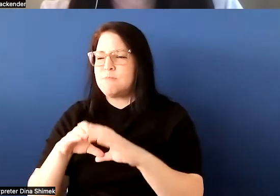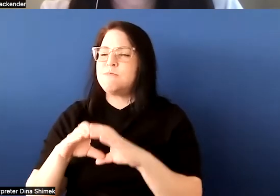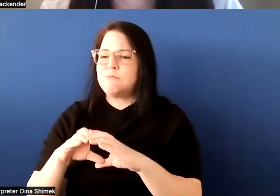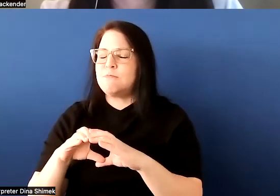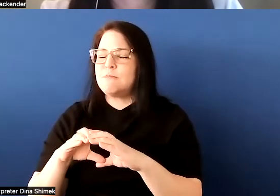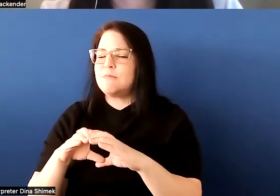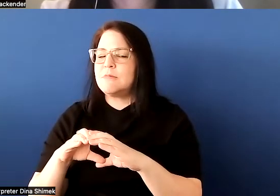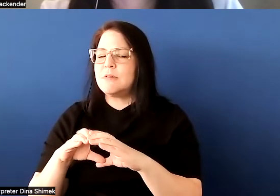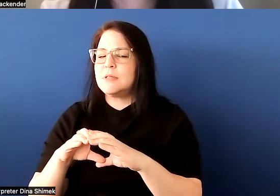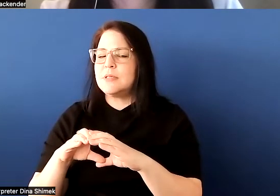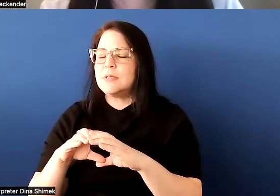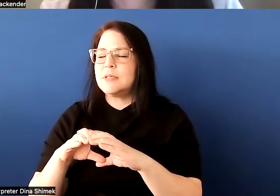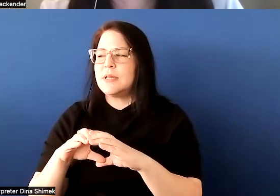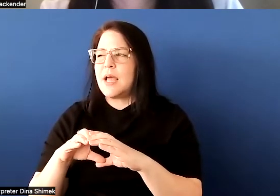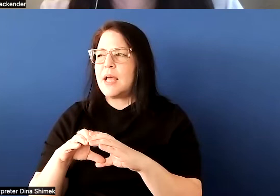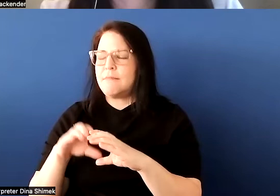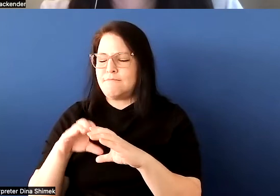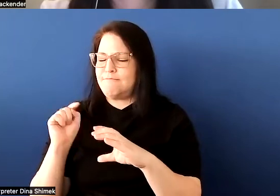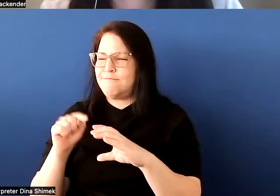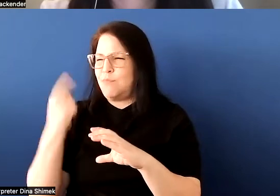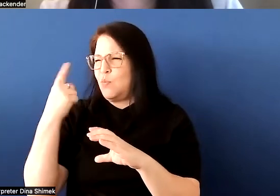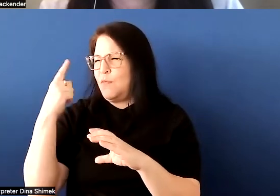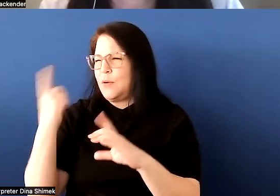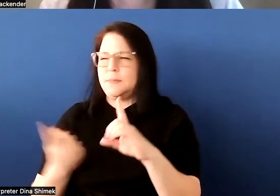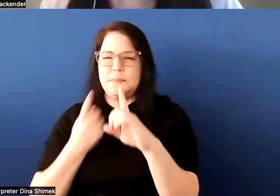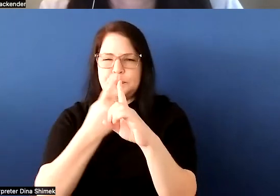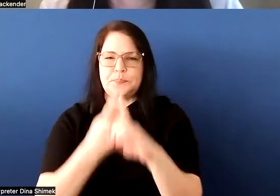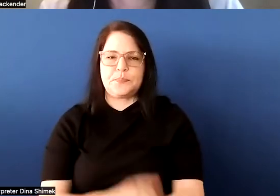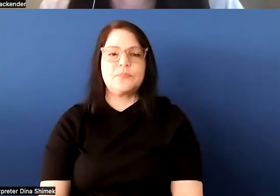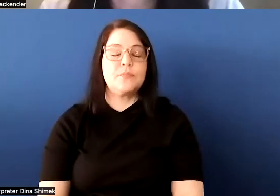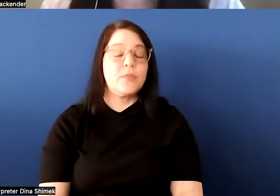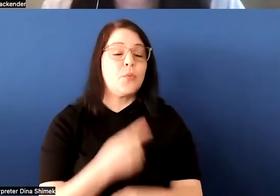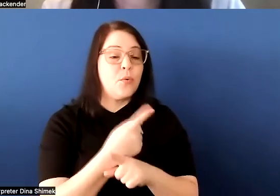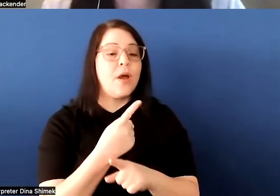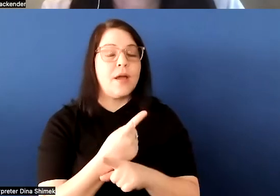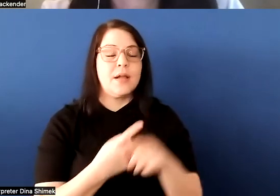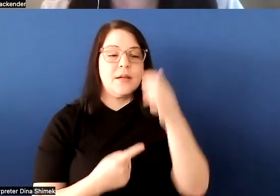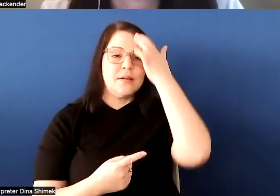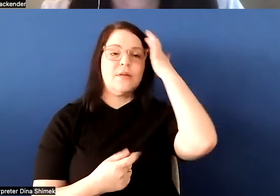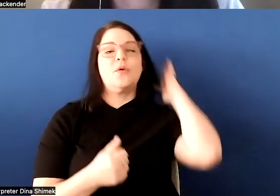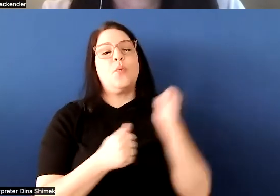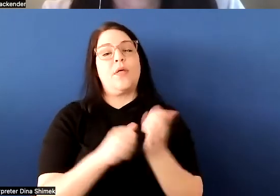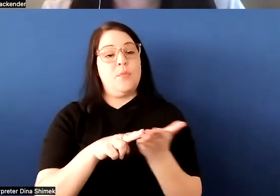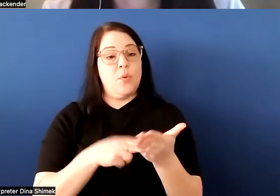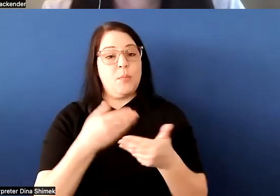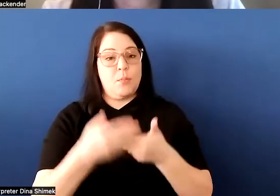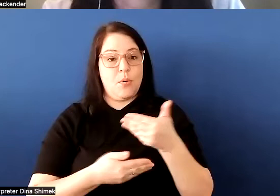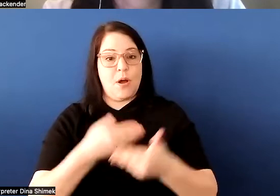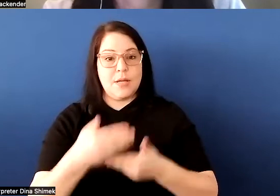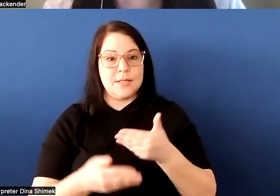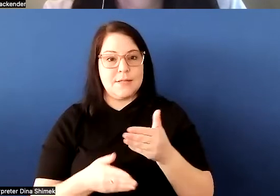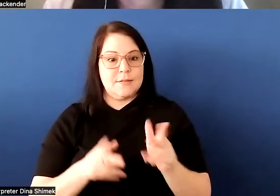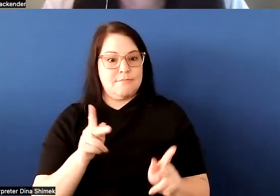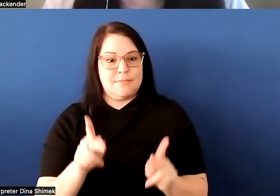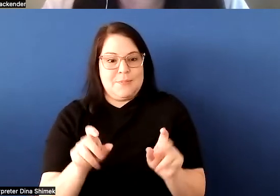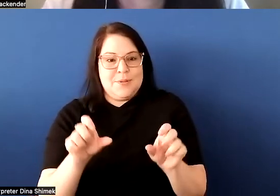what really, what the purpose of that account is for. That's right. And, through that enrollment process, individuals have the